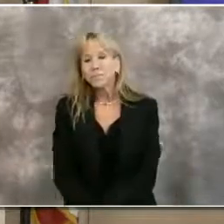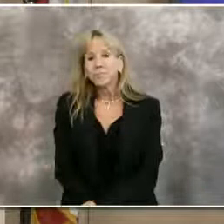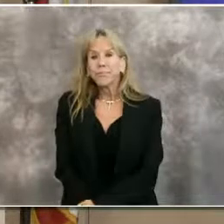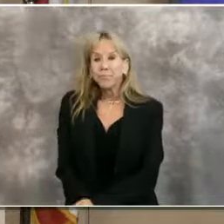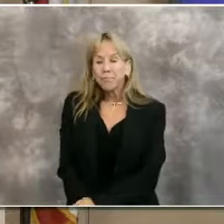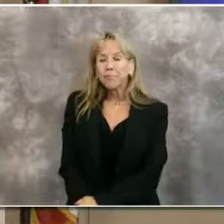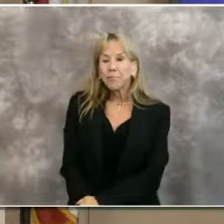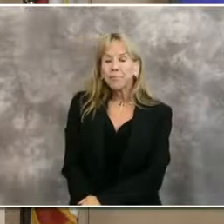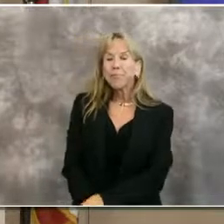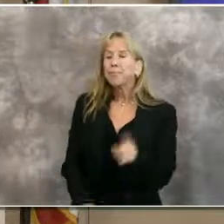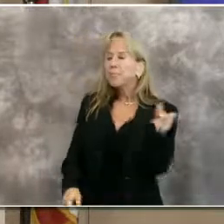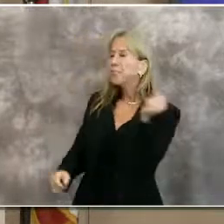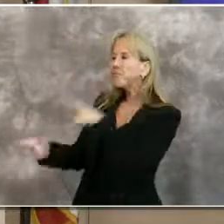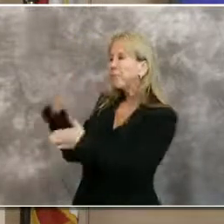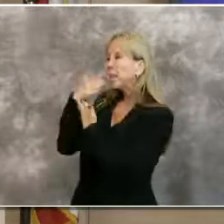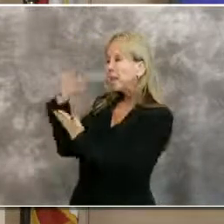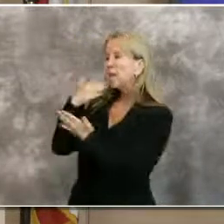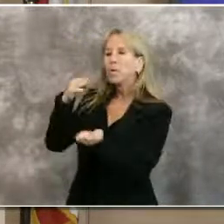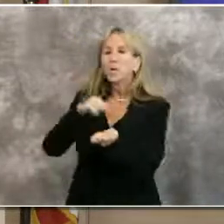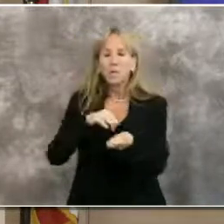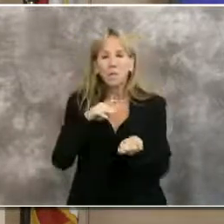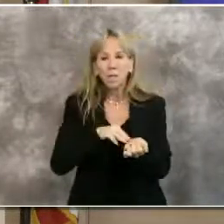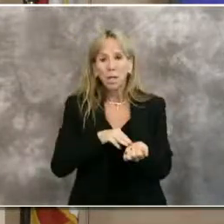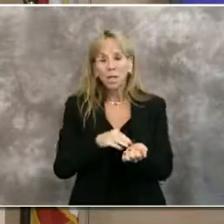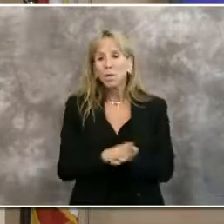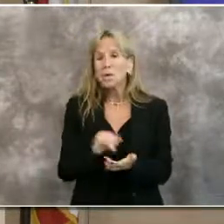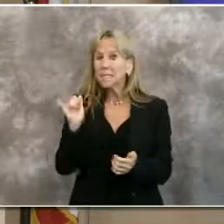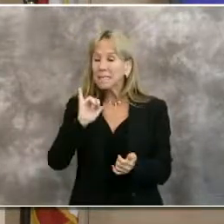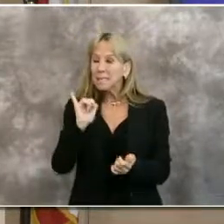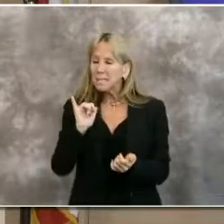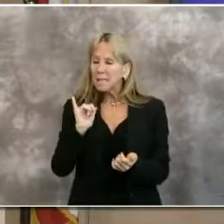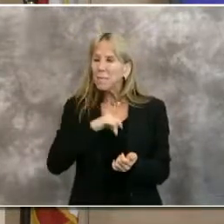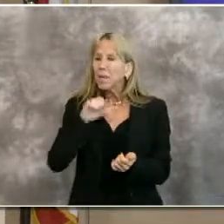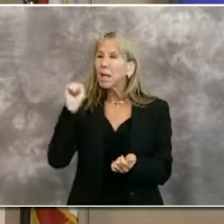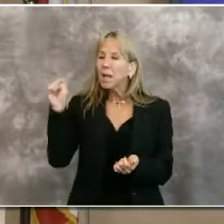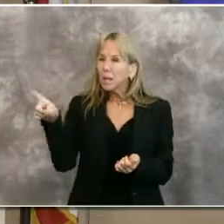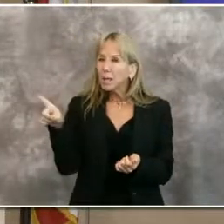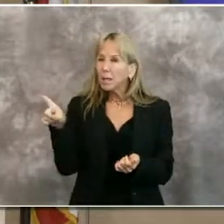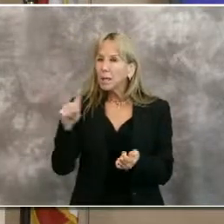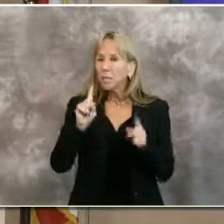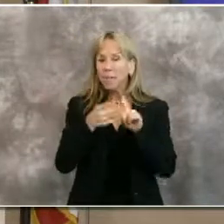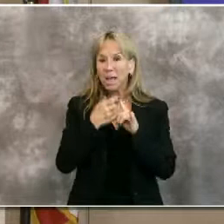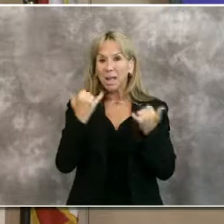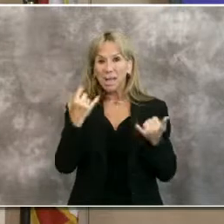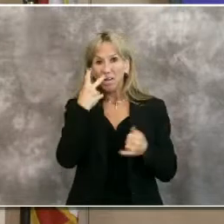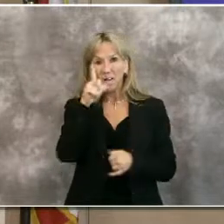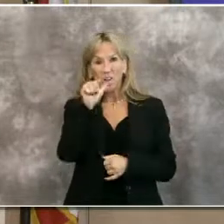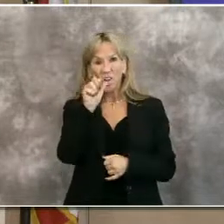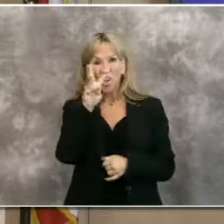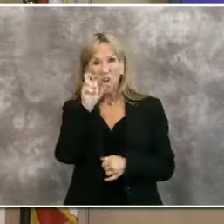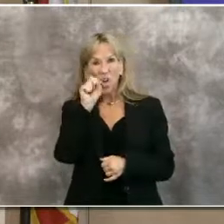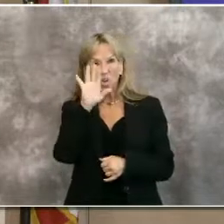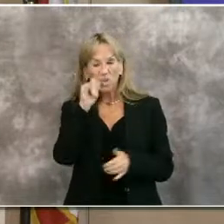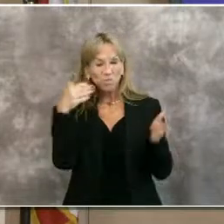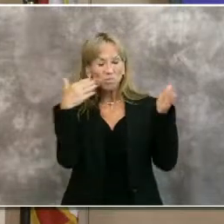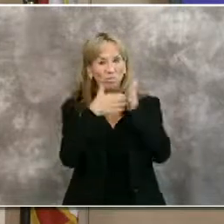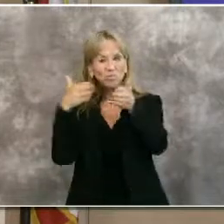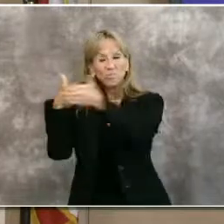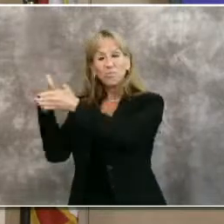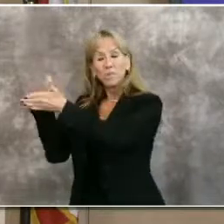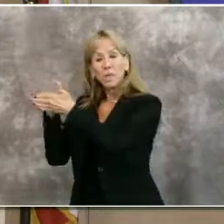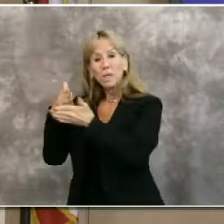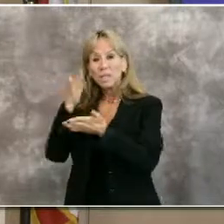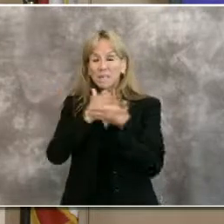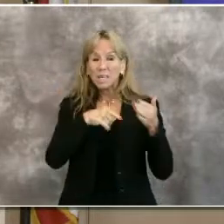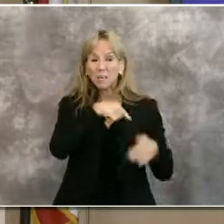Thank you, Doctor. And then just a quick question, a reaction, please, to the lawsuit filed by several local gym owners